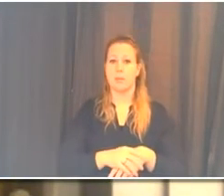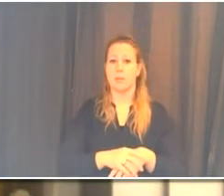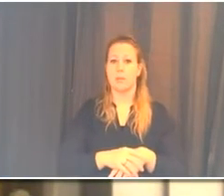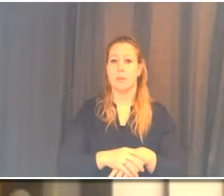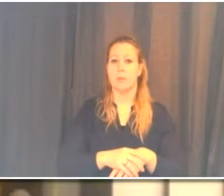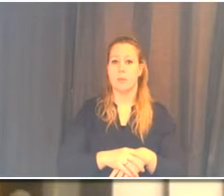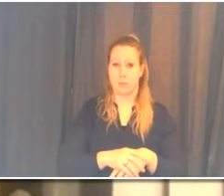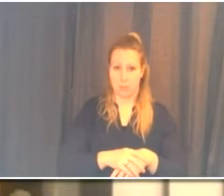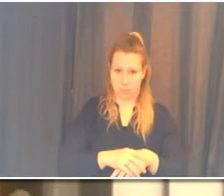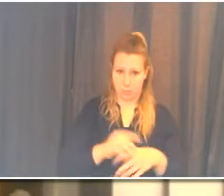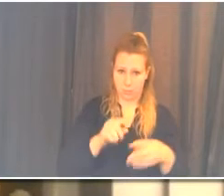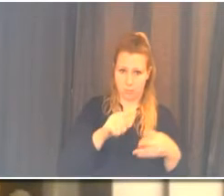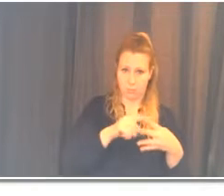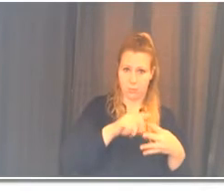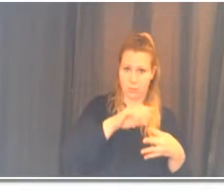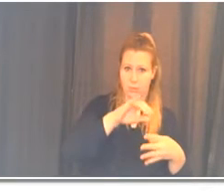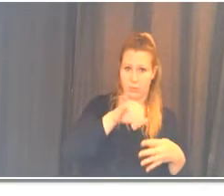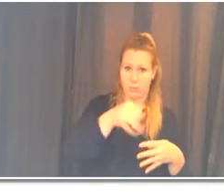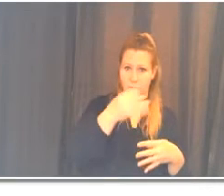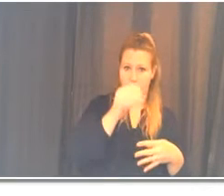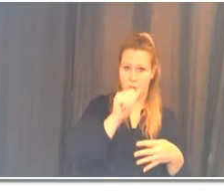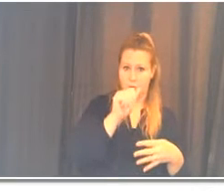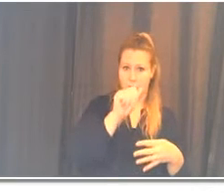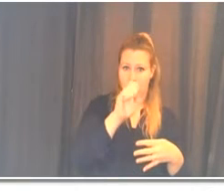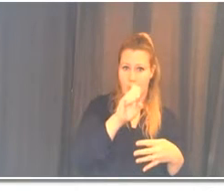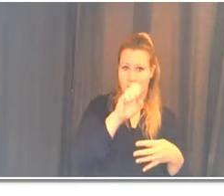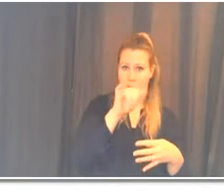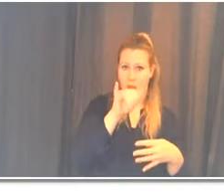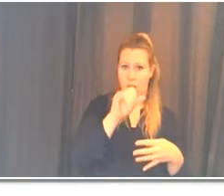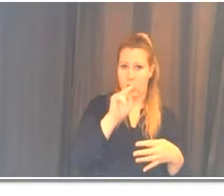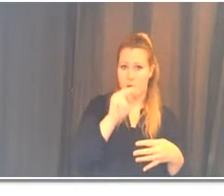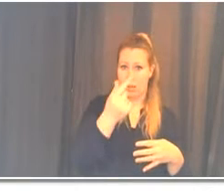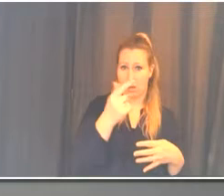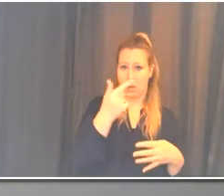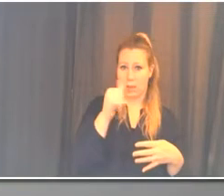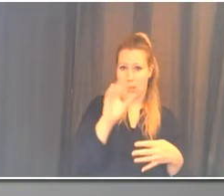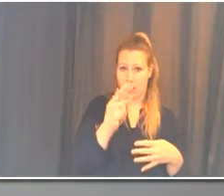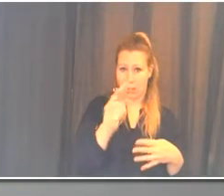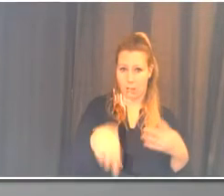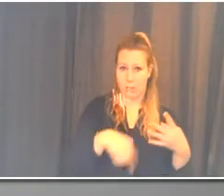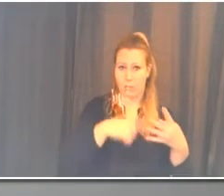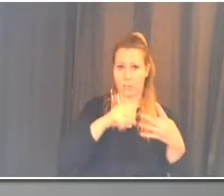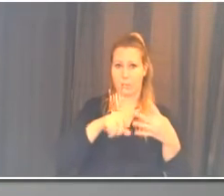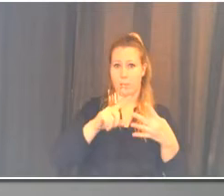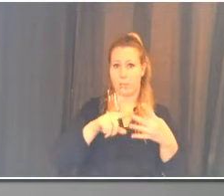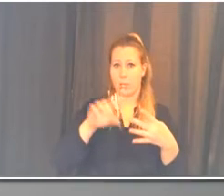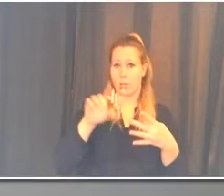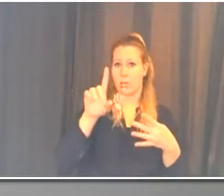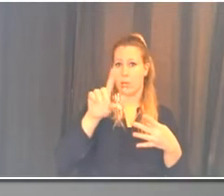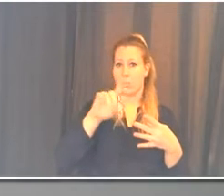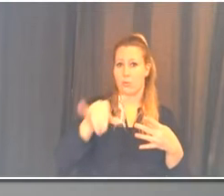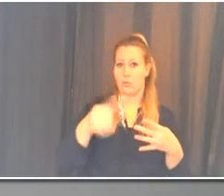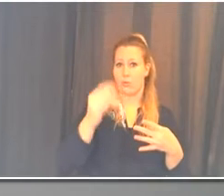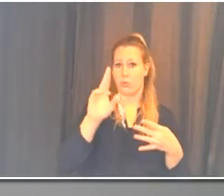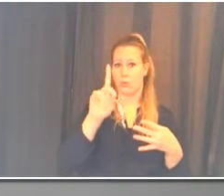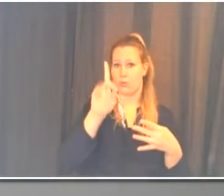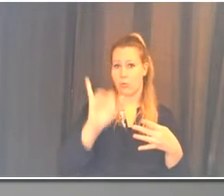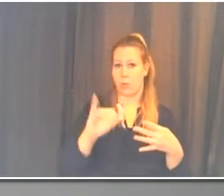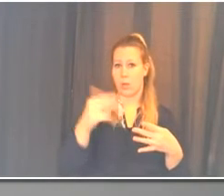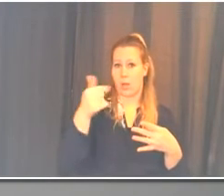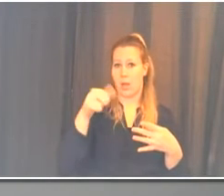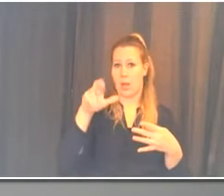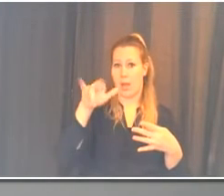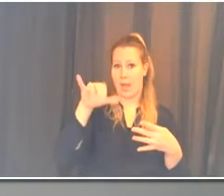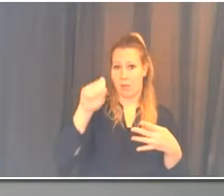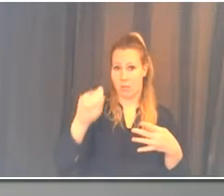Kim if you could please begin begins now good afternoon ter Rosenthal chair Richards and other